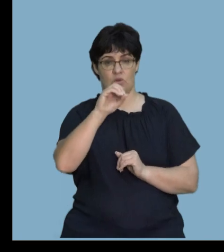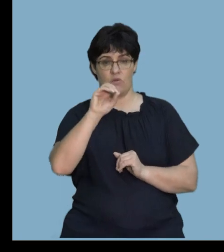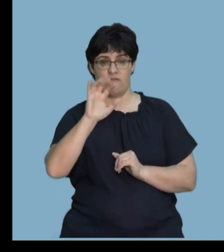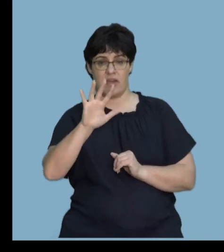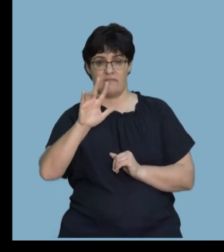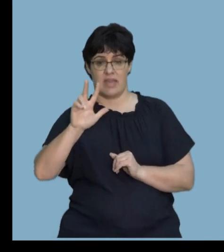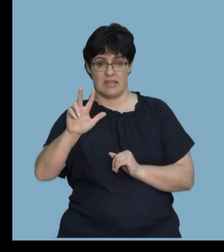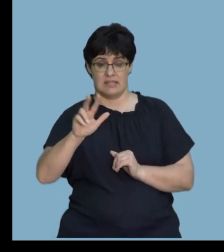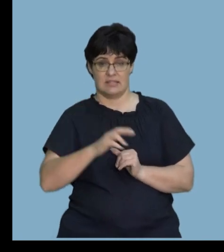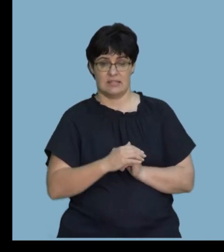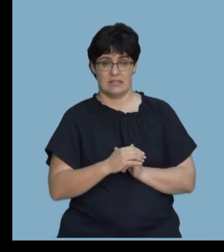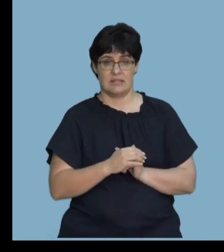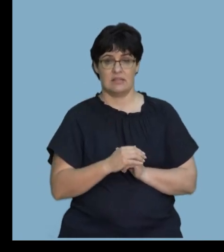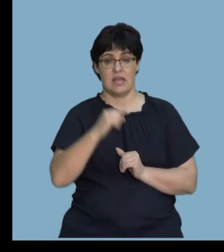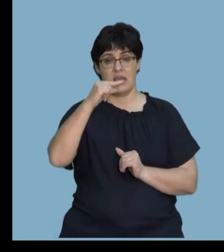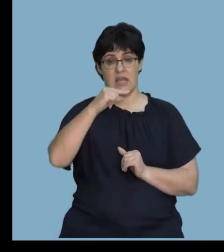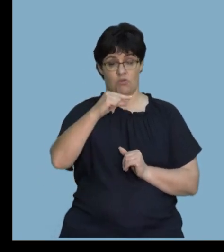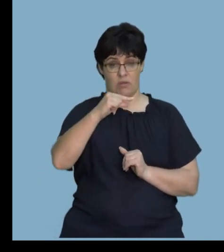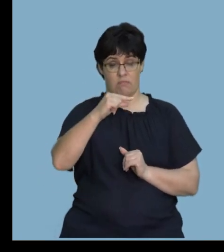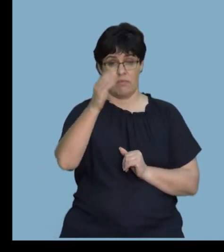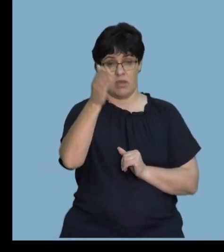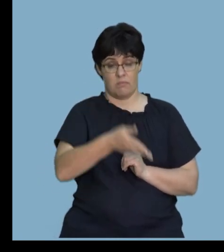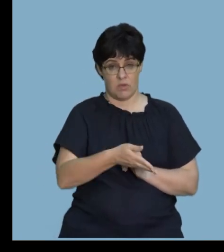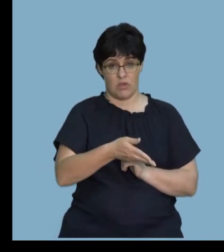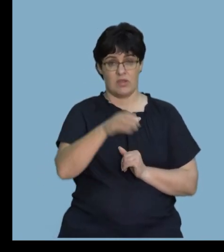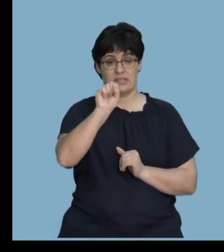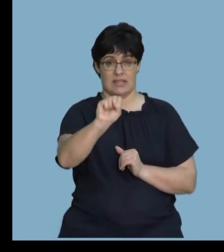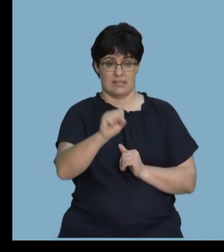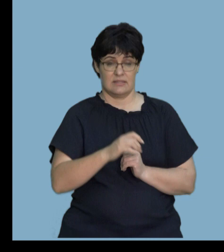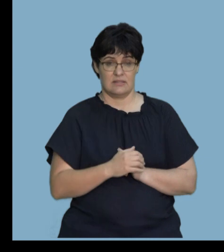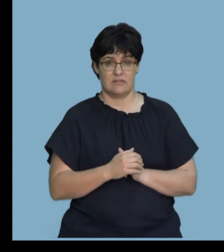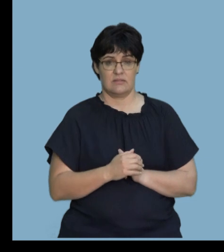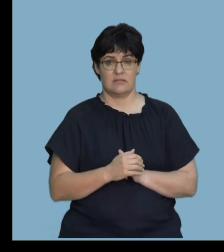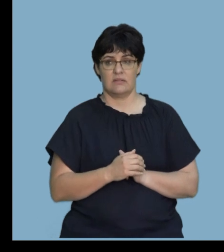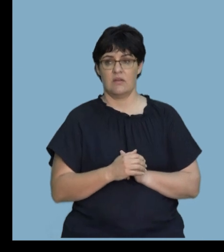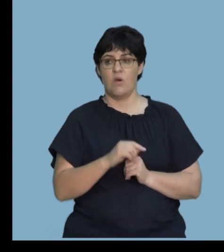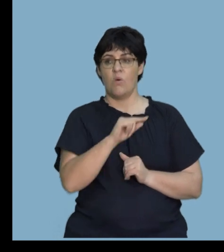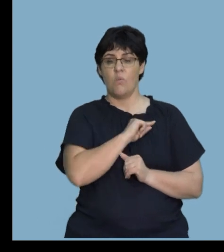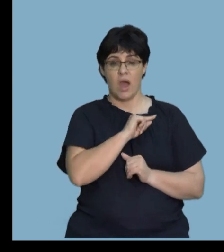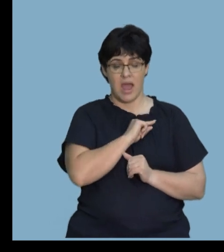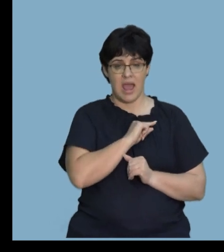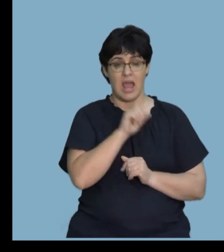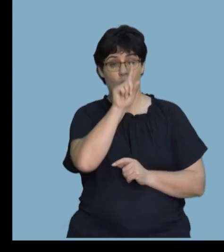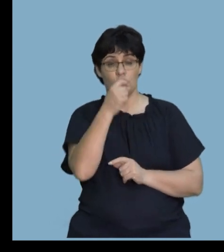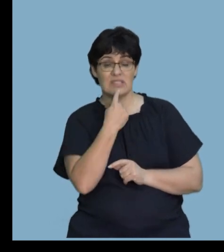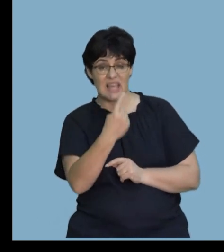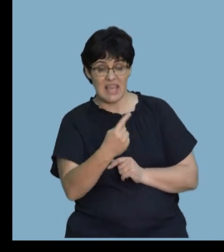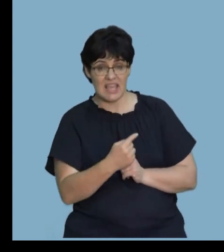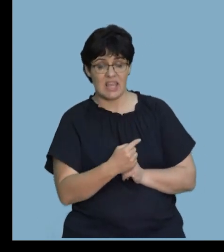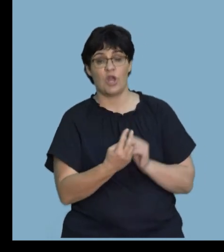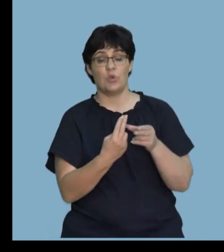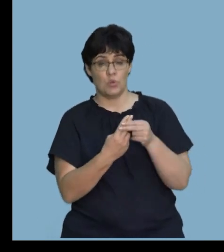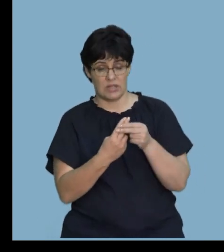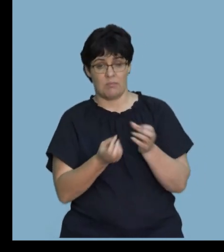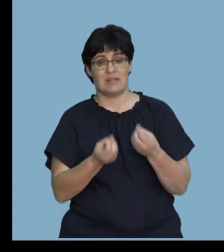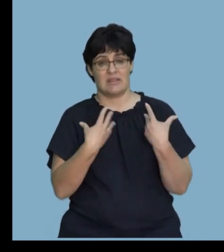0.058 grams per second. Okay, because the question says the units must be given